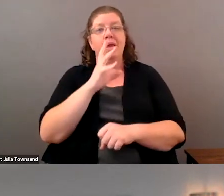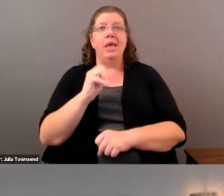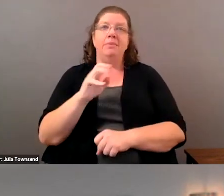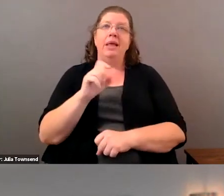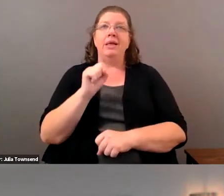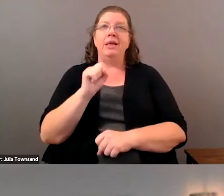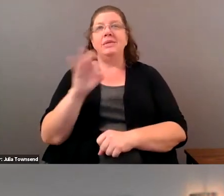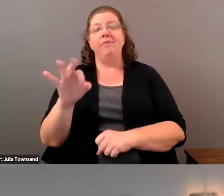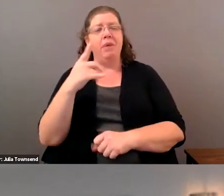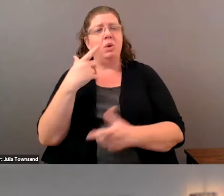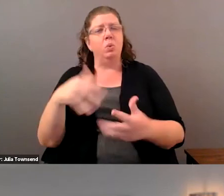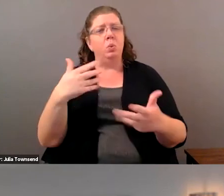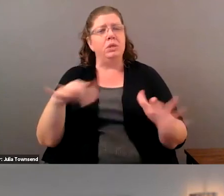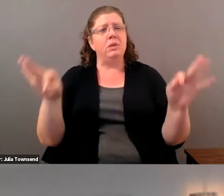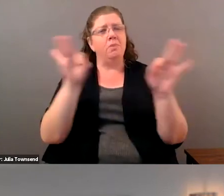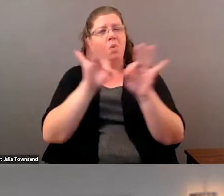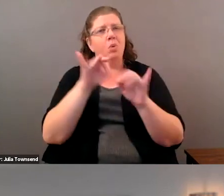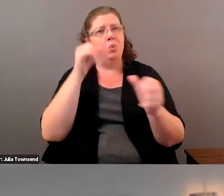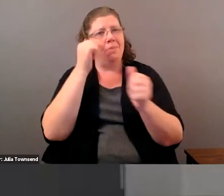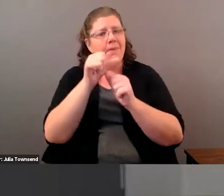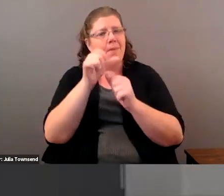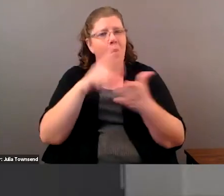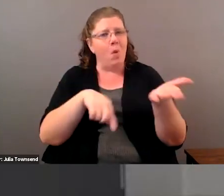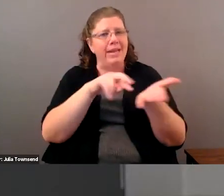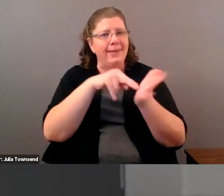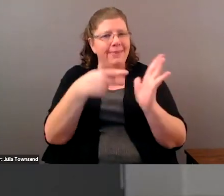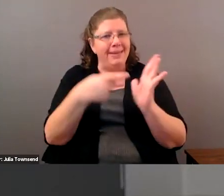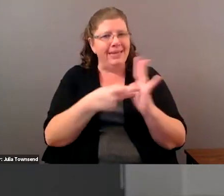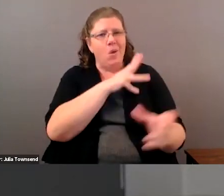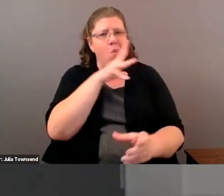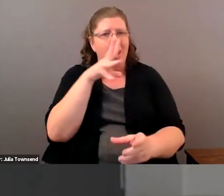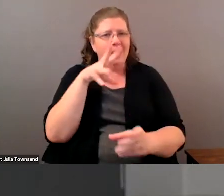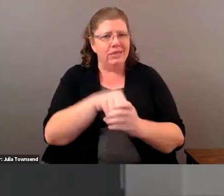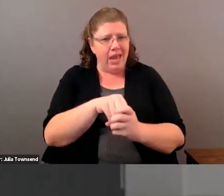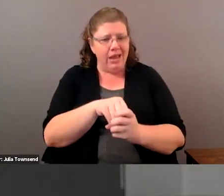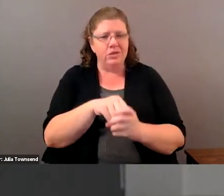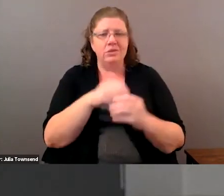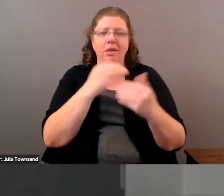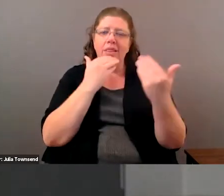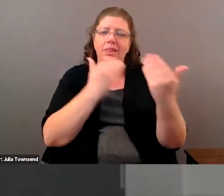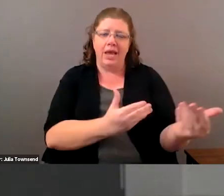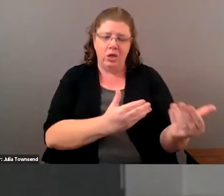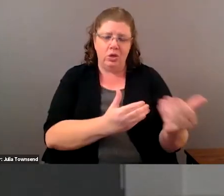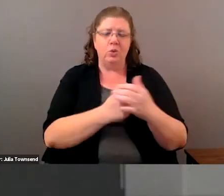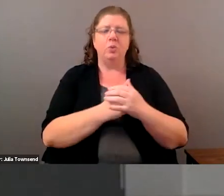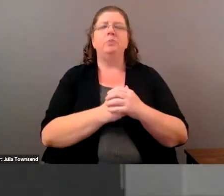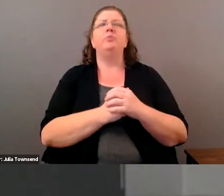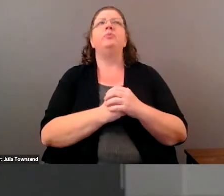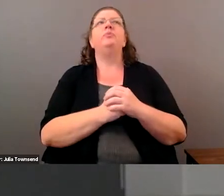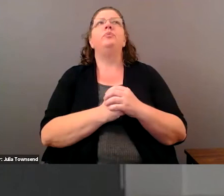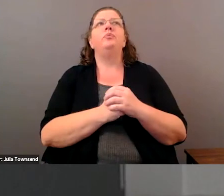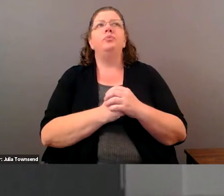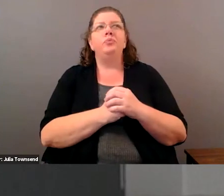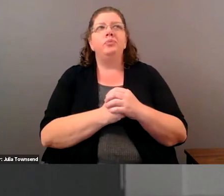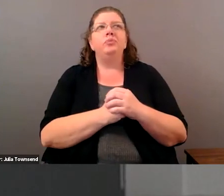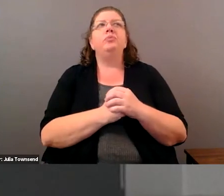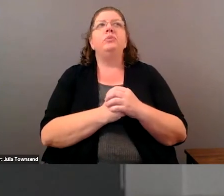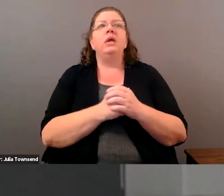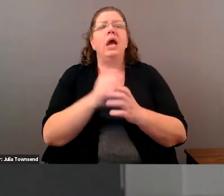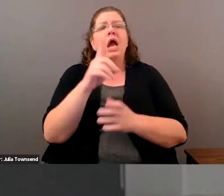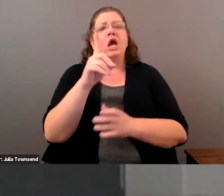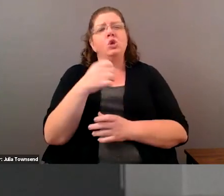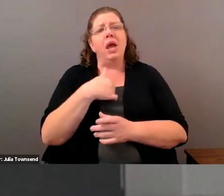it's very important that we review what it is and what it entails. So thank you. And I have a